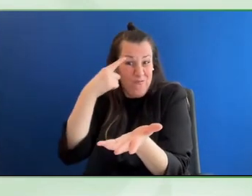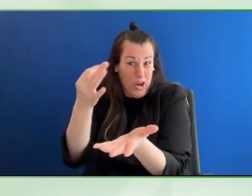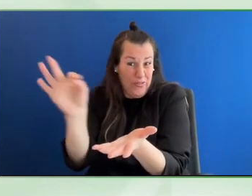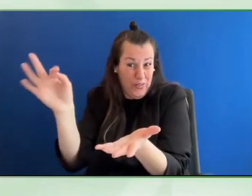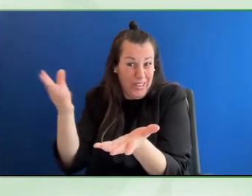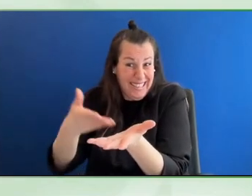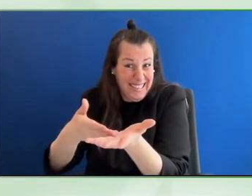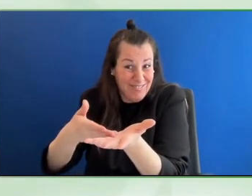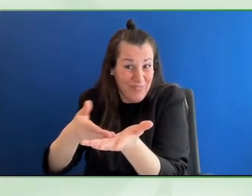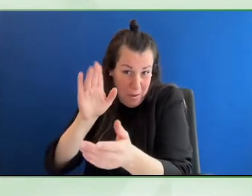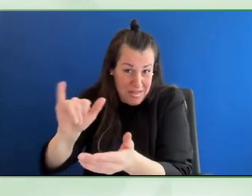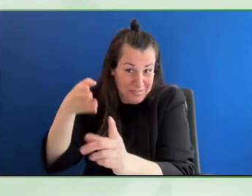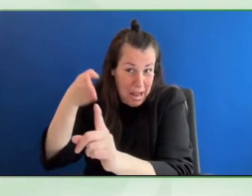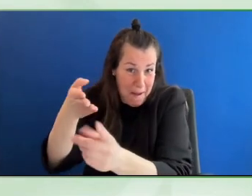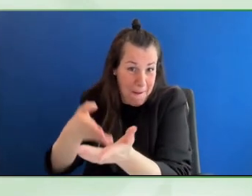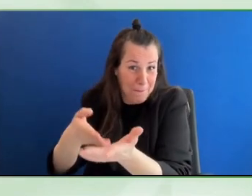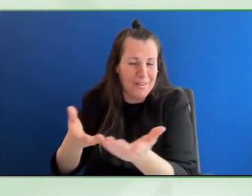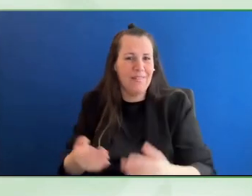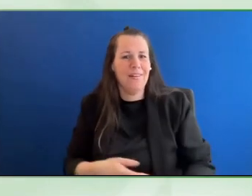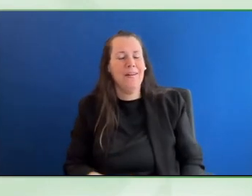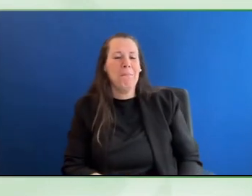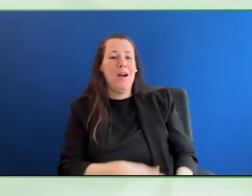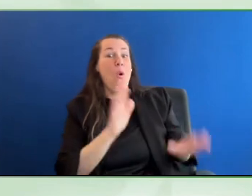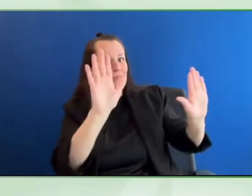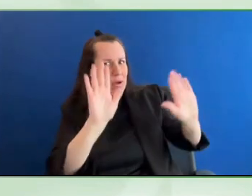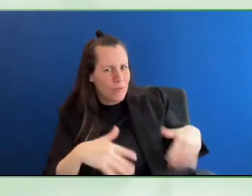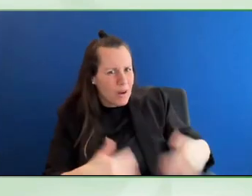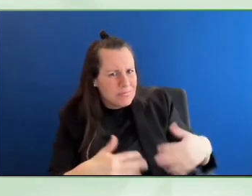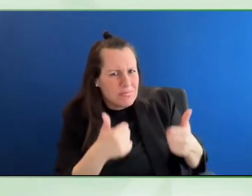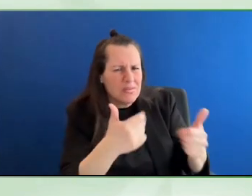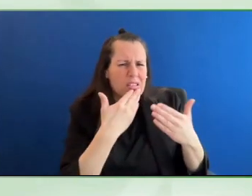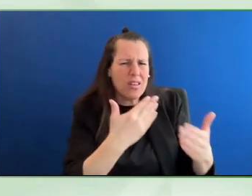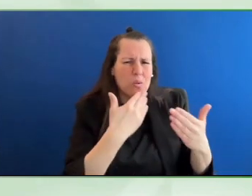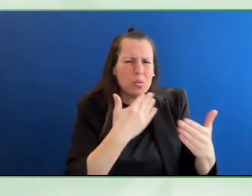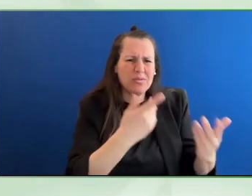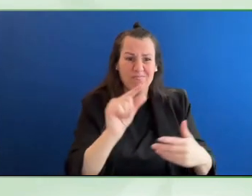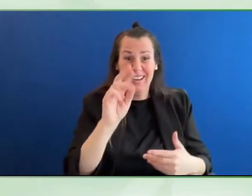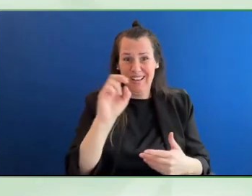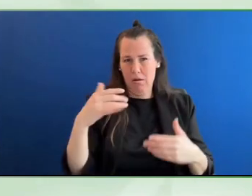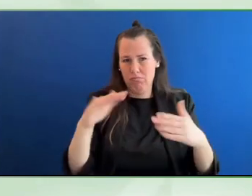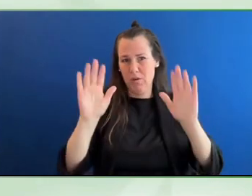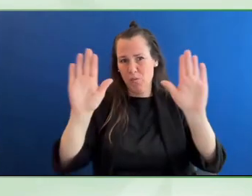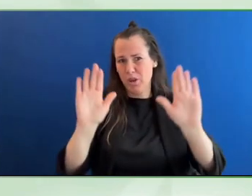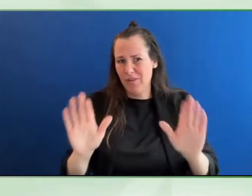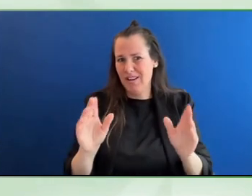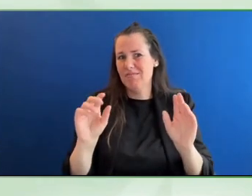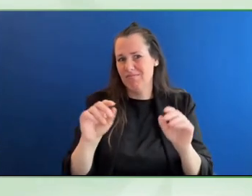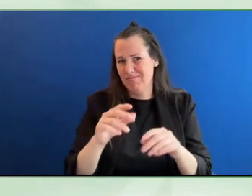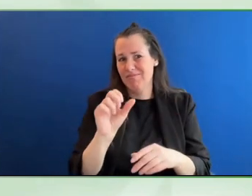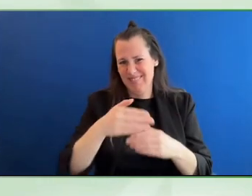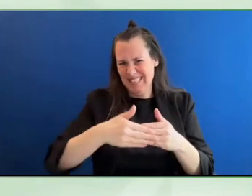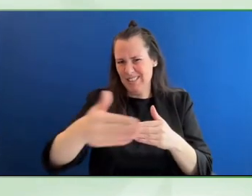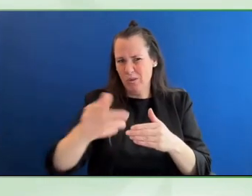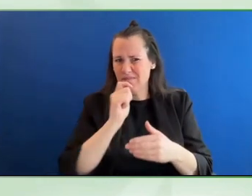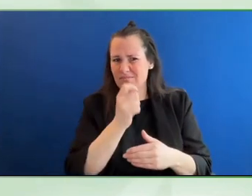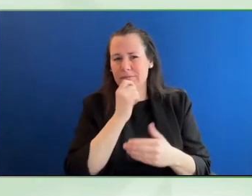in the session. Thank you very much. A session called Free Web Resources or something like that. AG Software, I think, something like that. Anyways, it's before